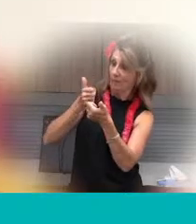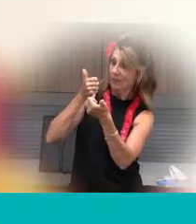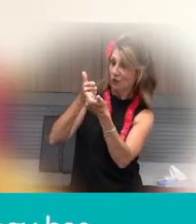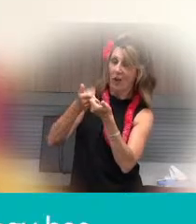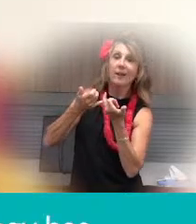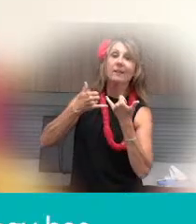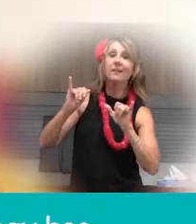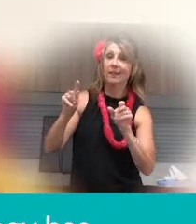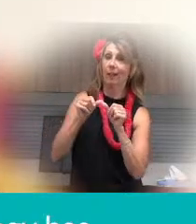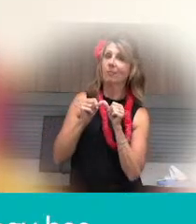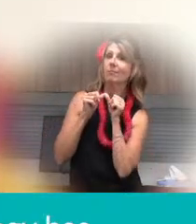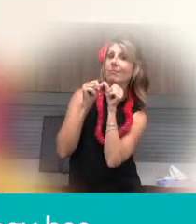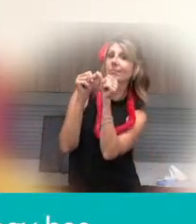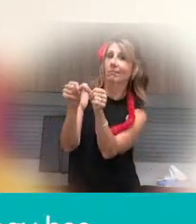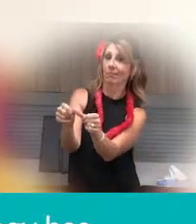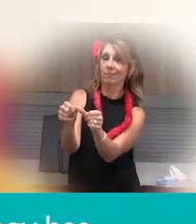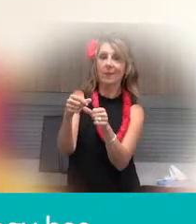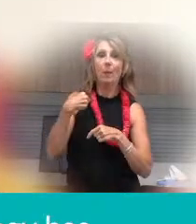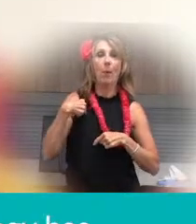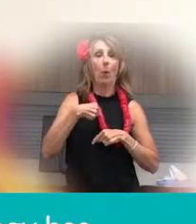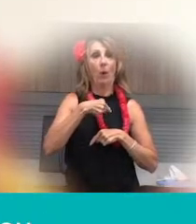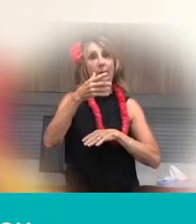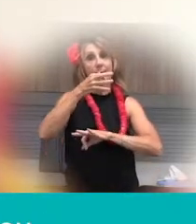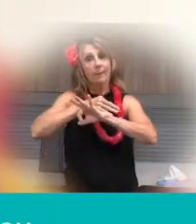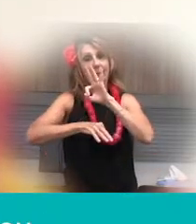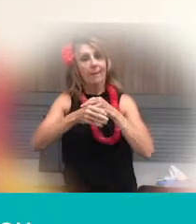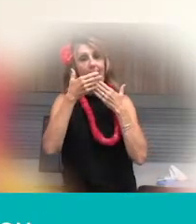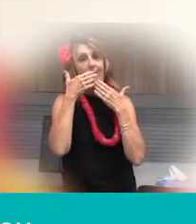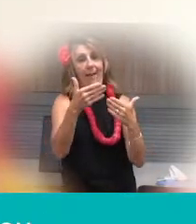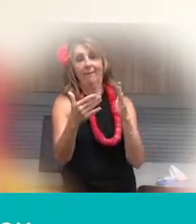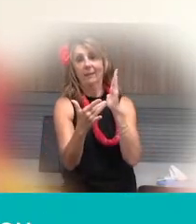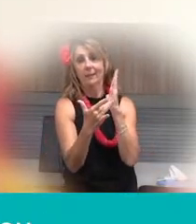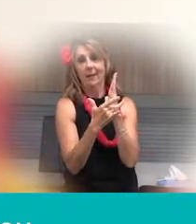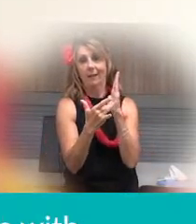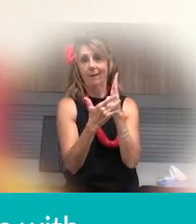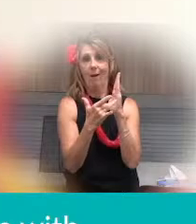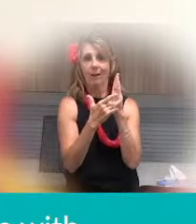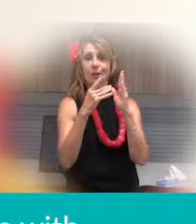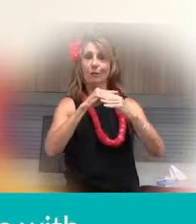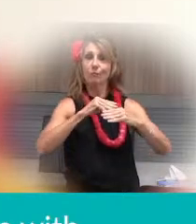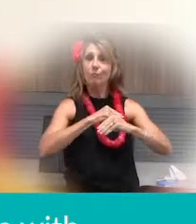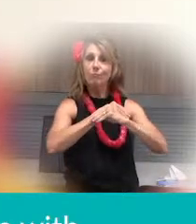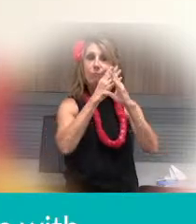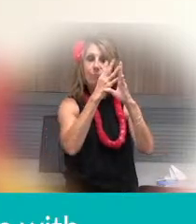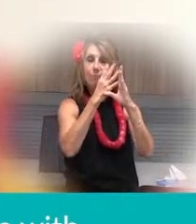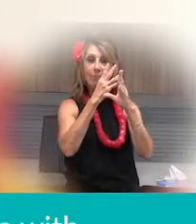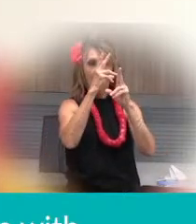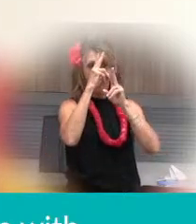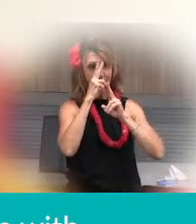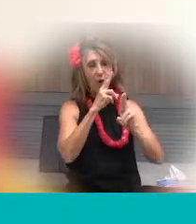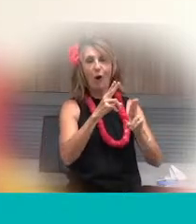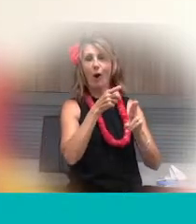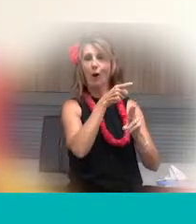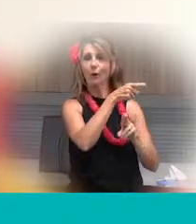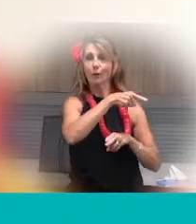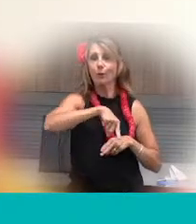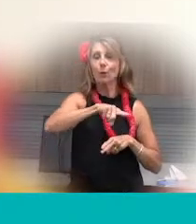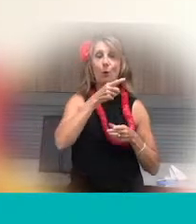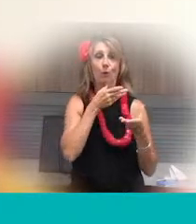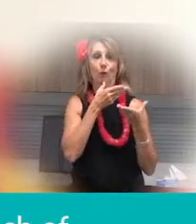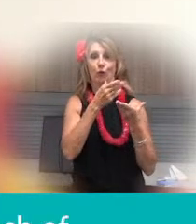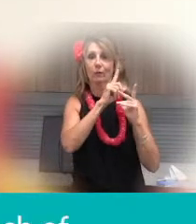time, but we are thankful that technology has allowed us to connect with you and to honor you for your service with our